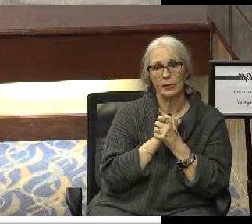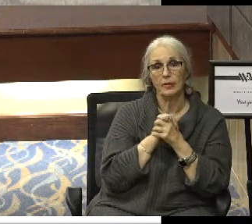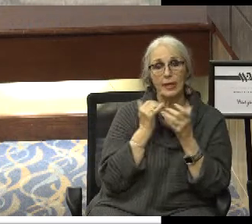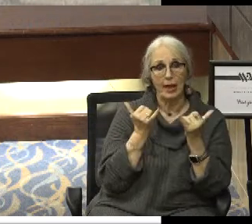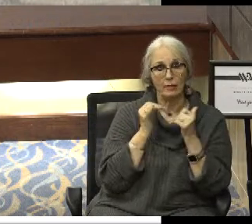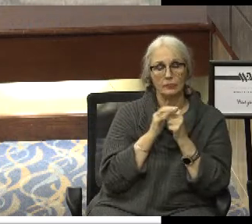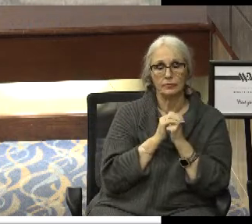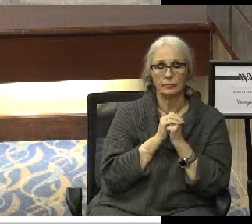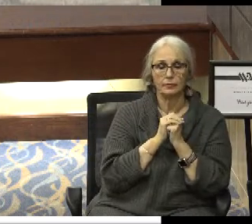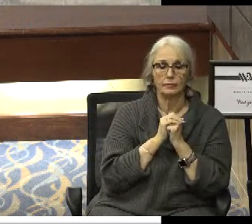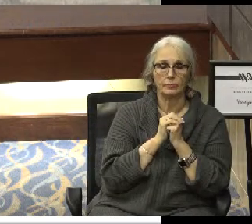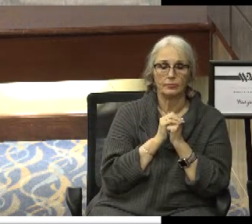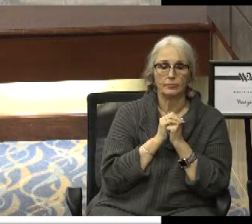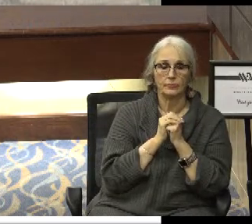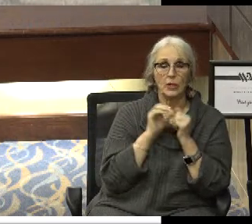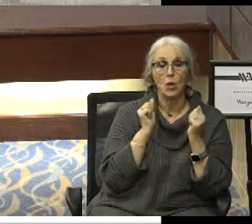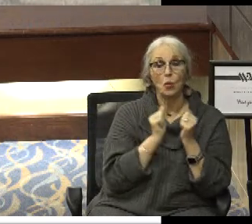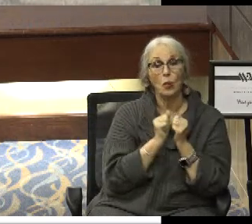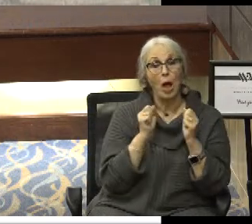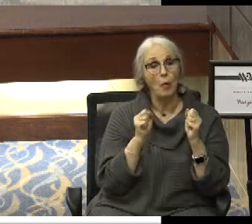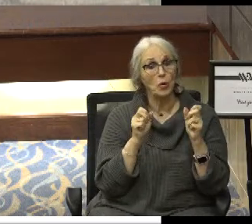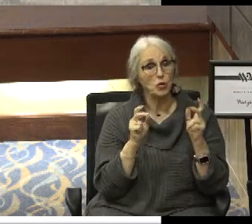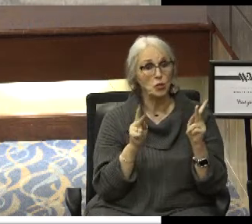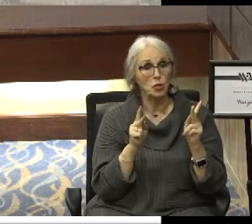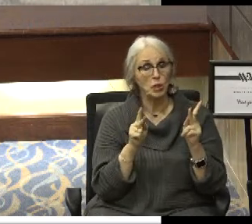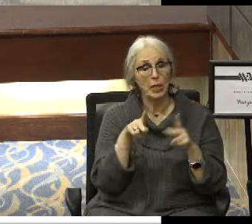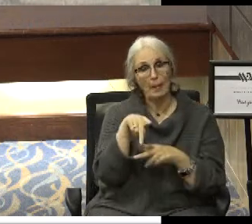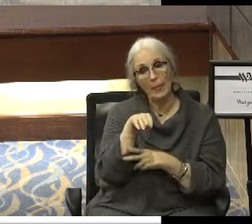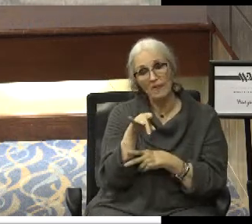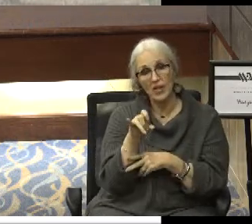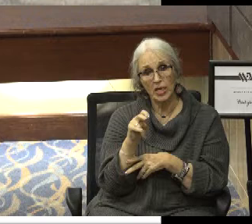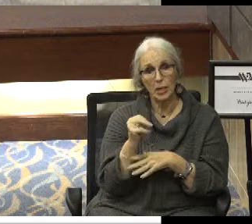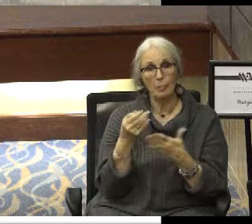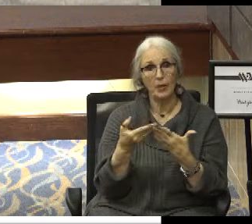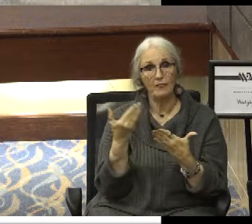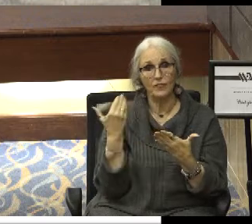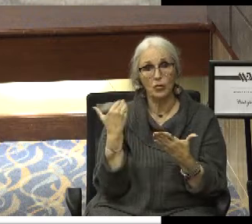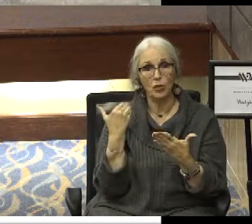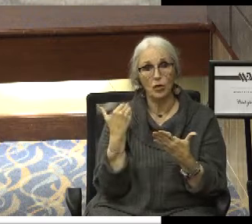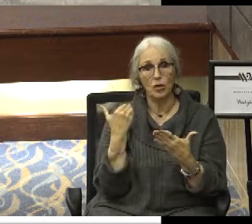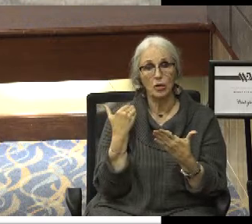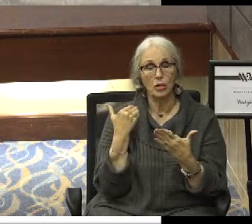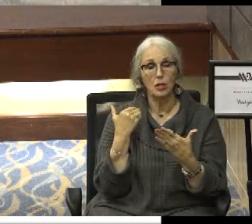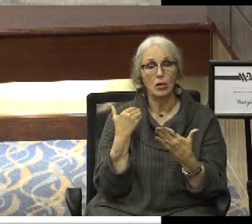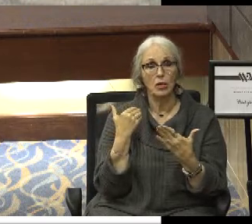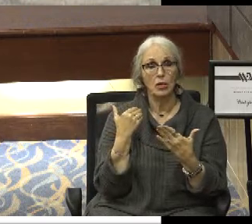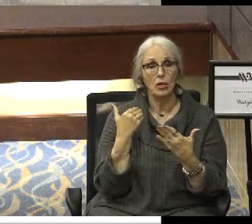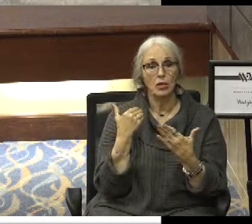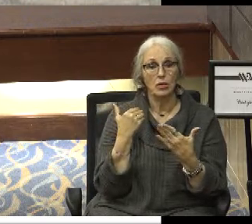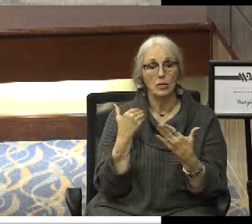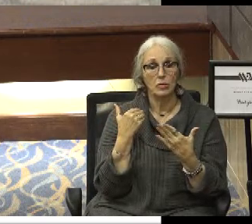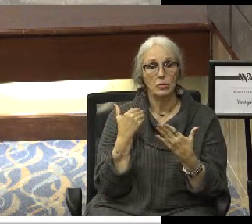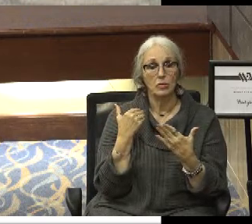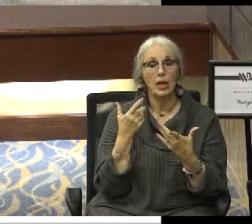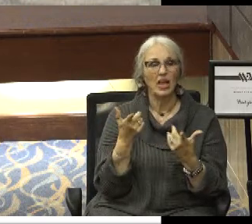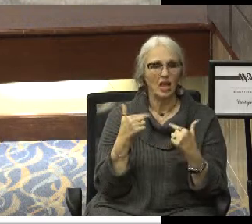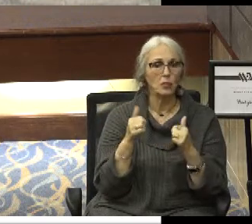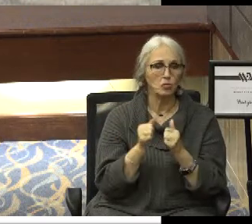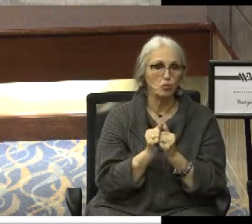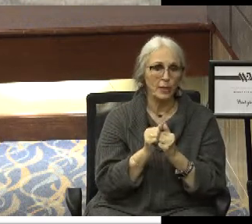Meanwhile, with the opportunity that the pavilion affords, and frankly the property that comes with